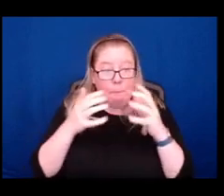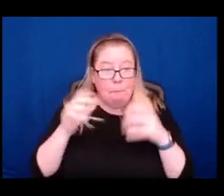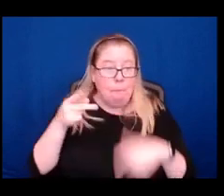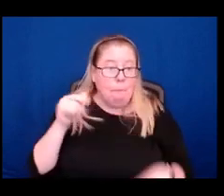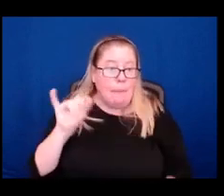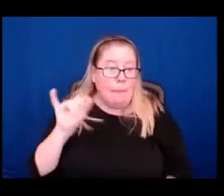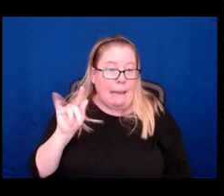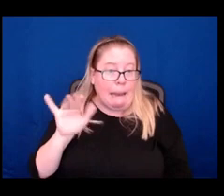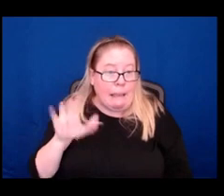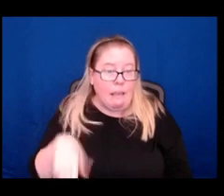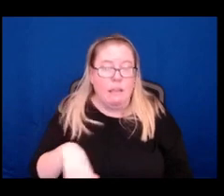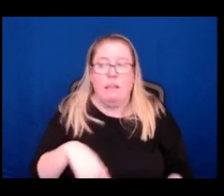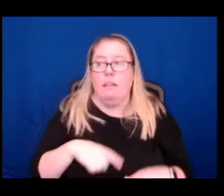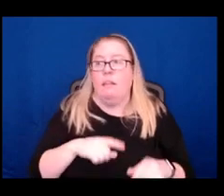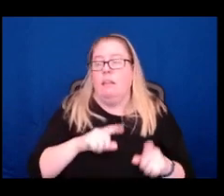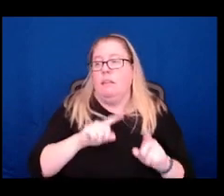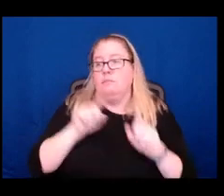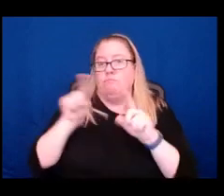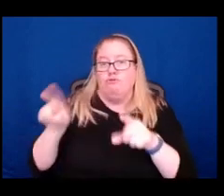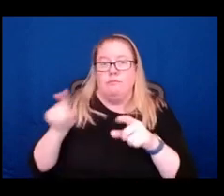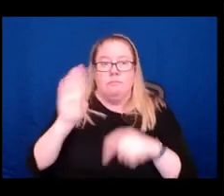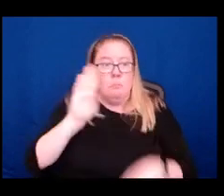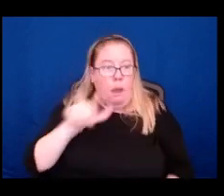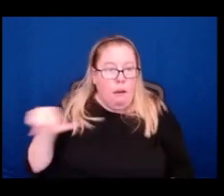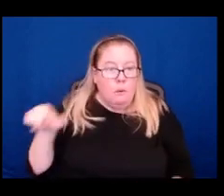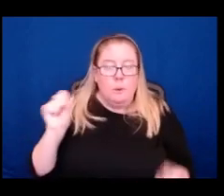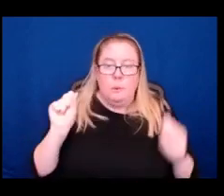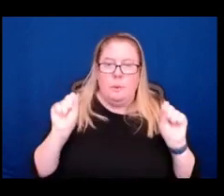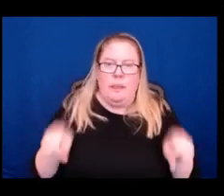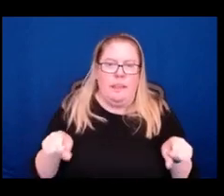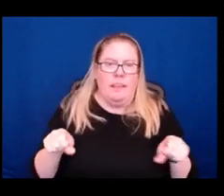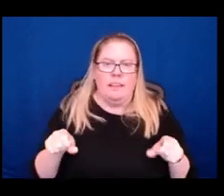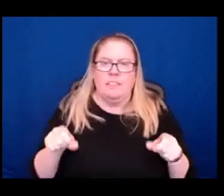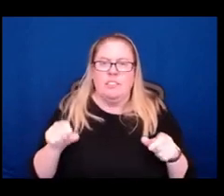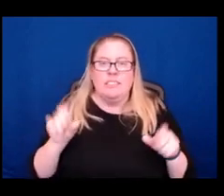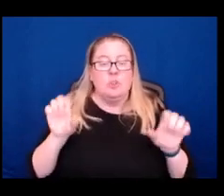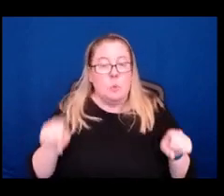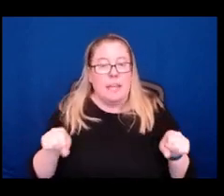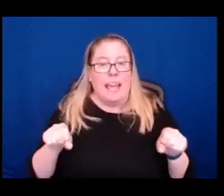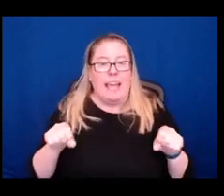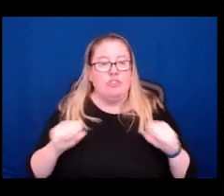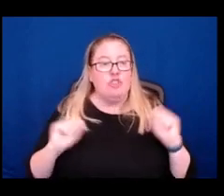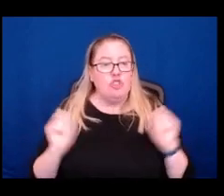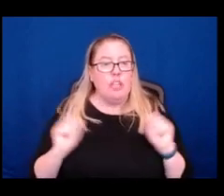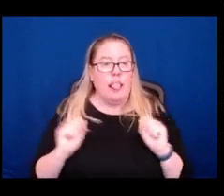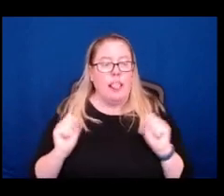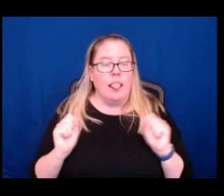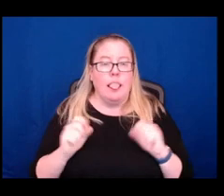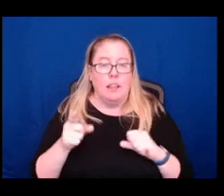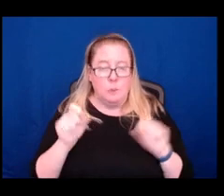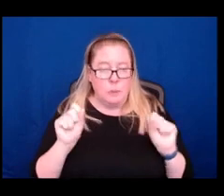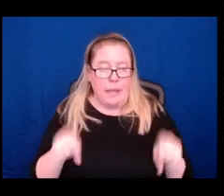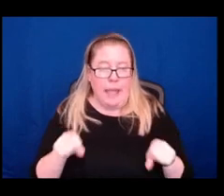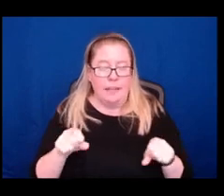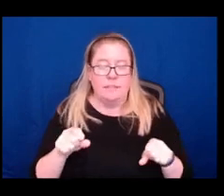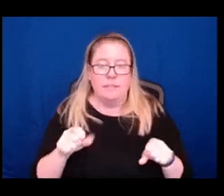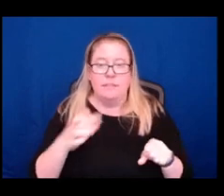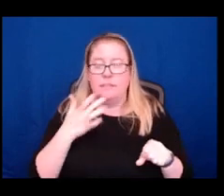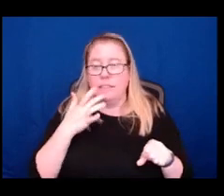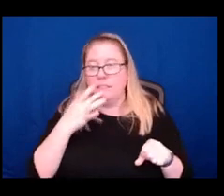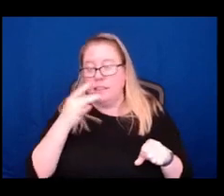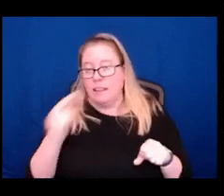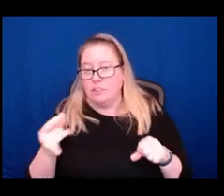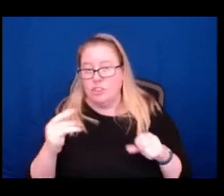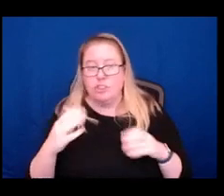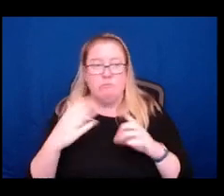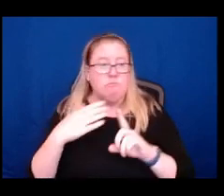just about a barbecue. I mean, because you can chill it and it tastes delicious, chilled or room temperature.